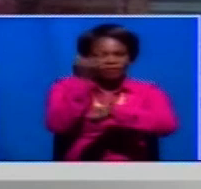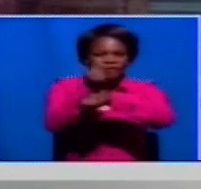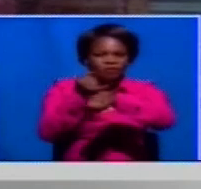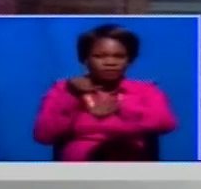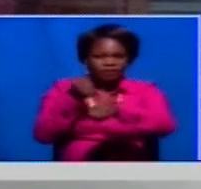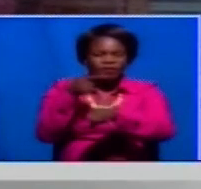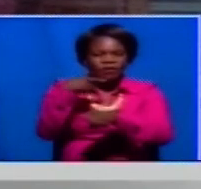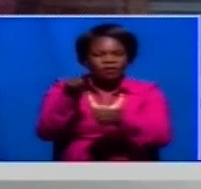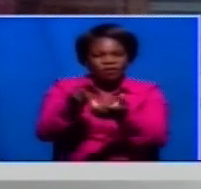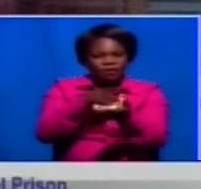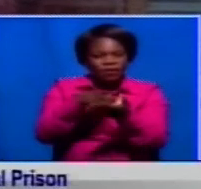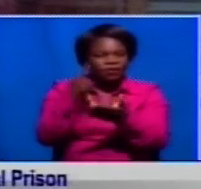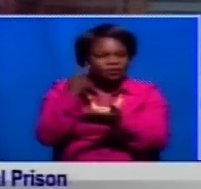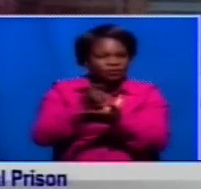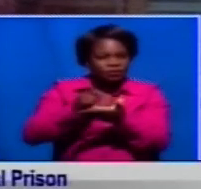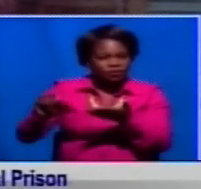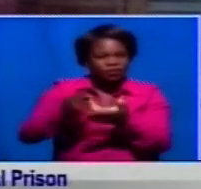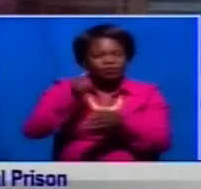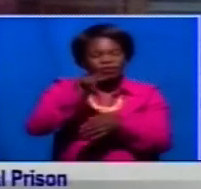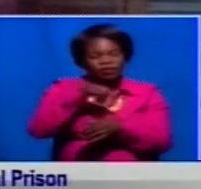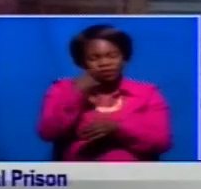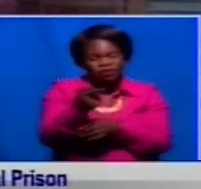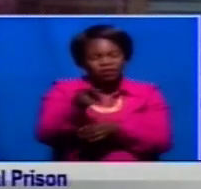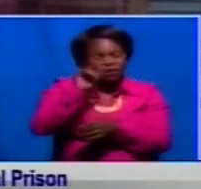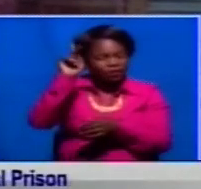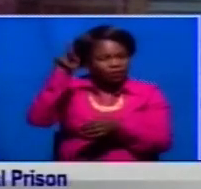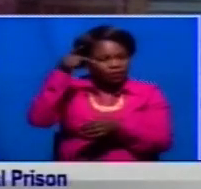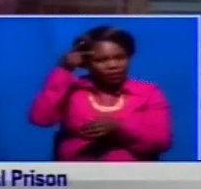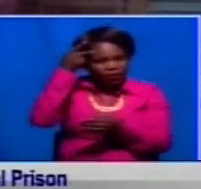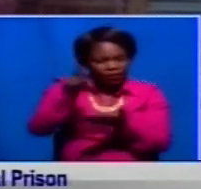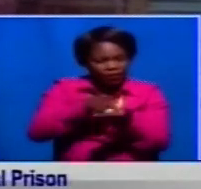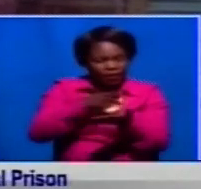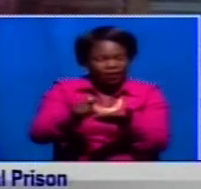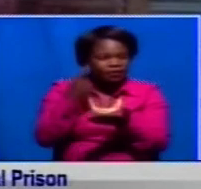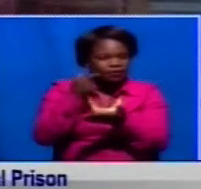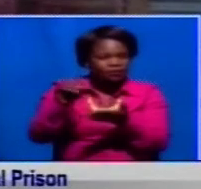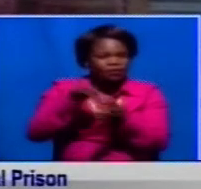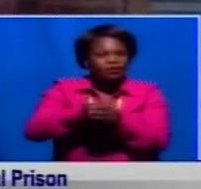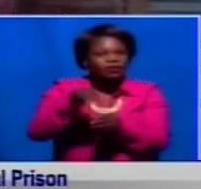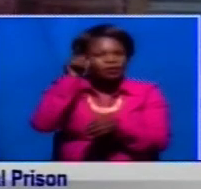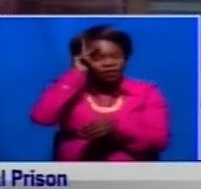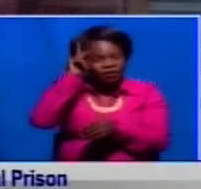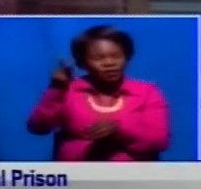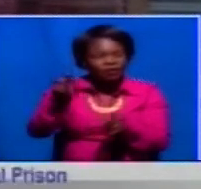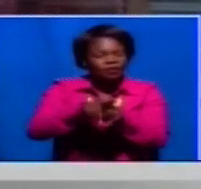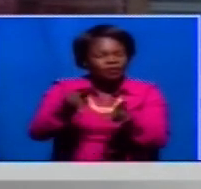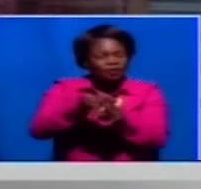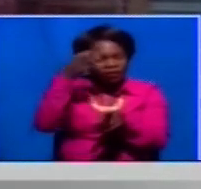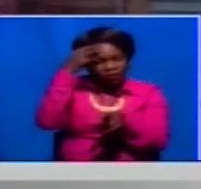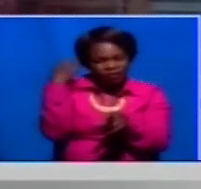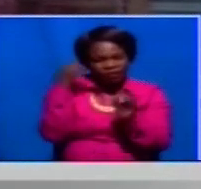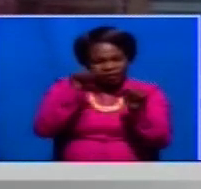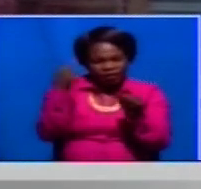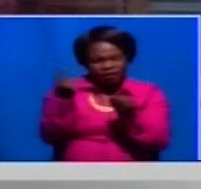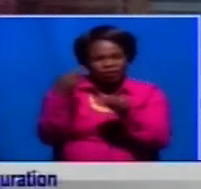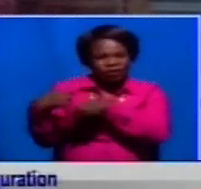Secretary General Daniel Sichilongo says the party secretariat is in Kitwe and party officials can only travel to Lusaka